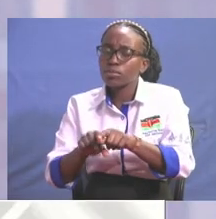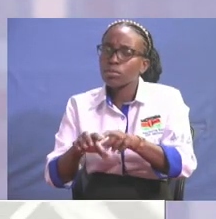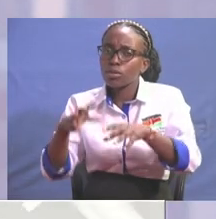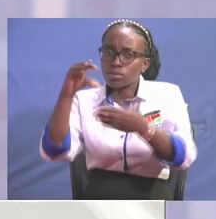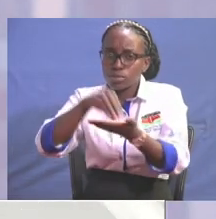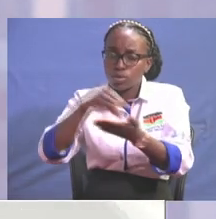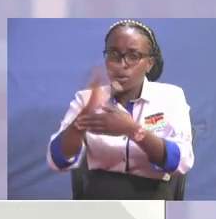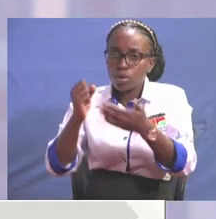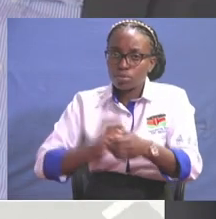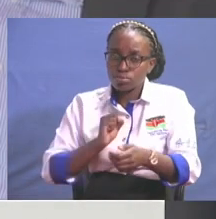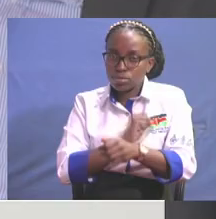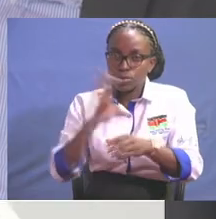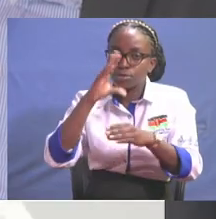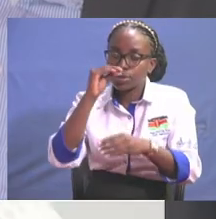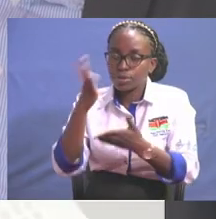impeachment. Take a look.